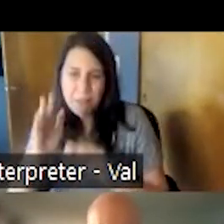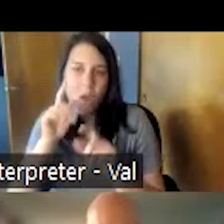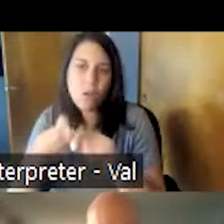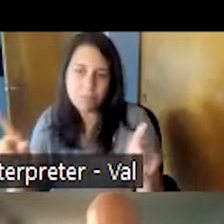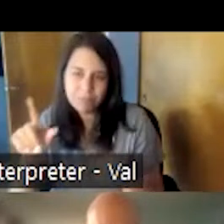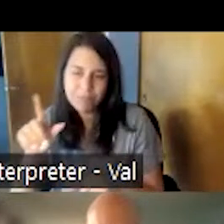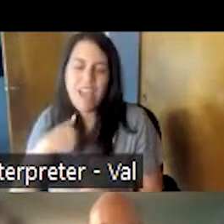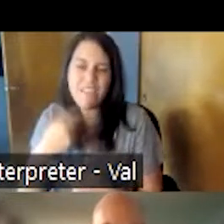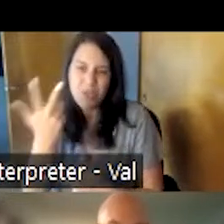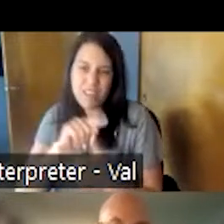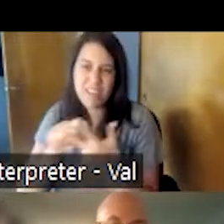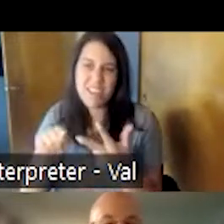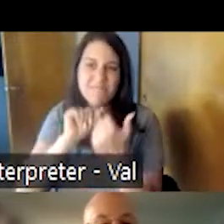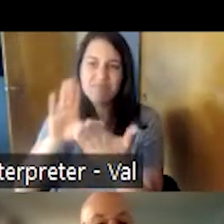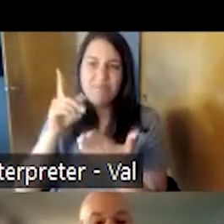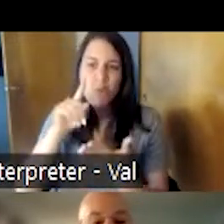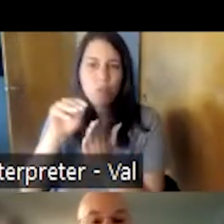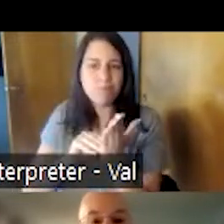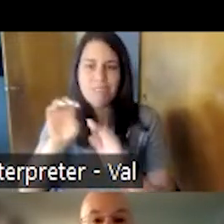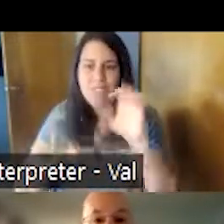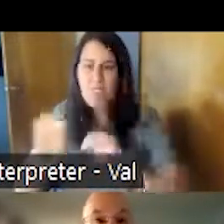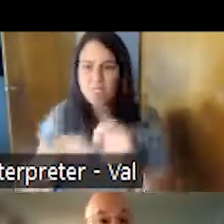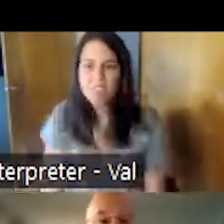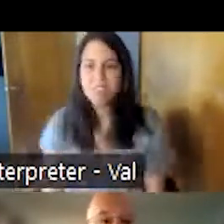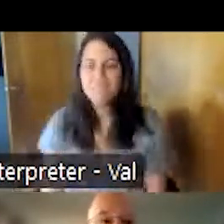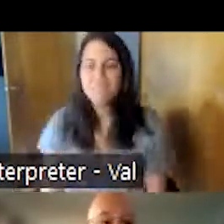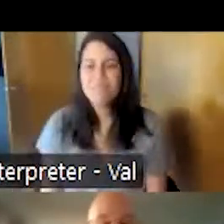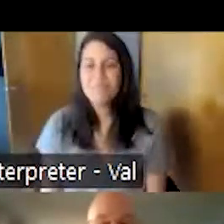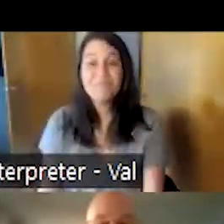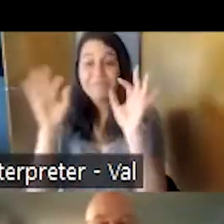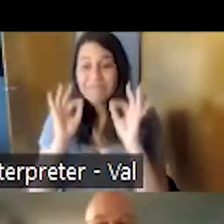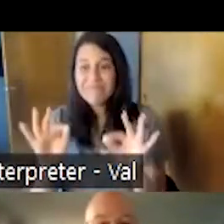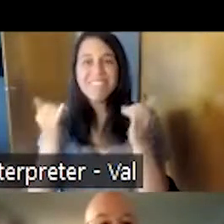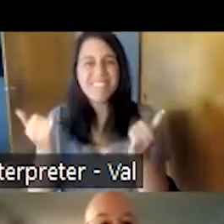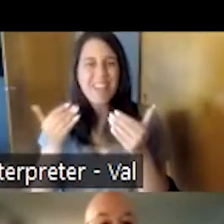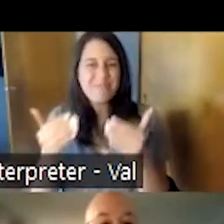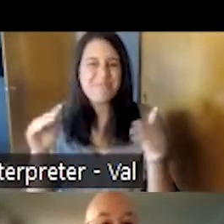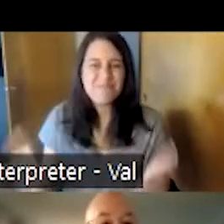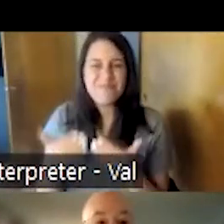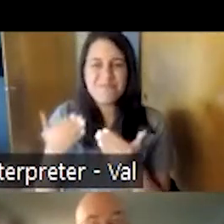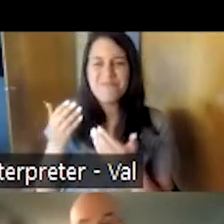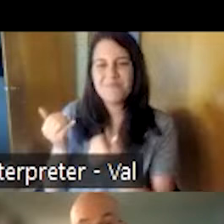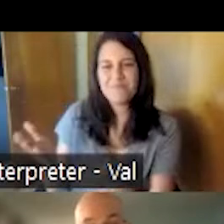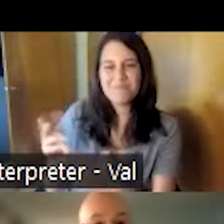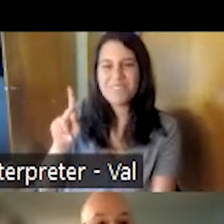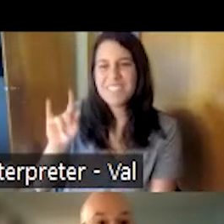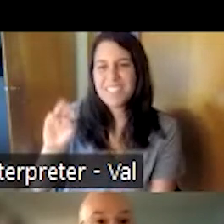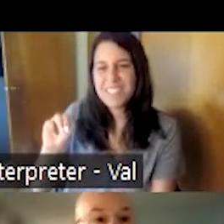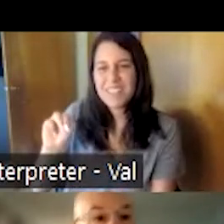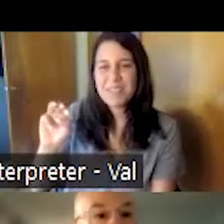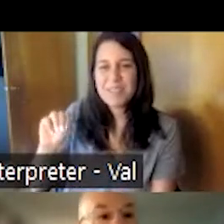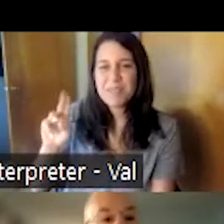post-presentation evaluation form. All right, so now I'd like to introduce Kim Mueser,